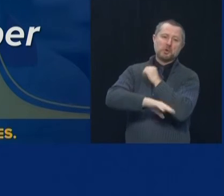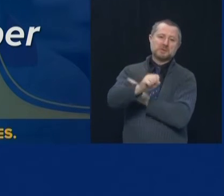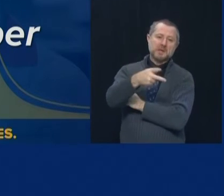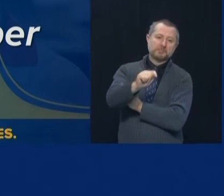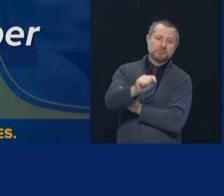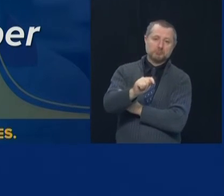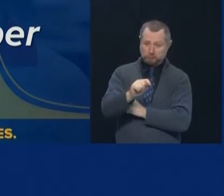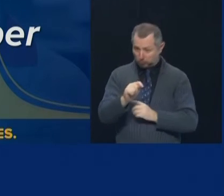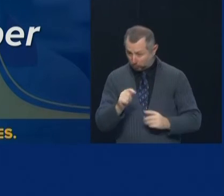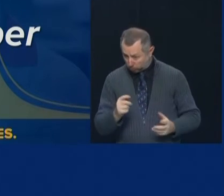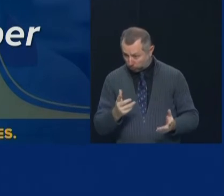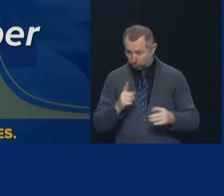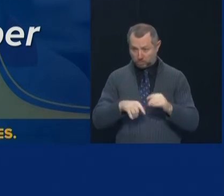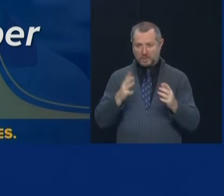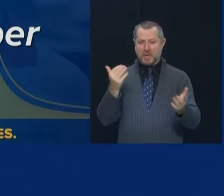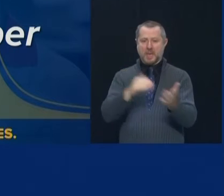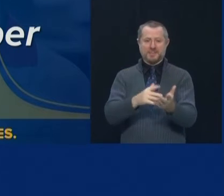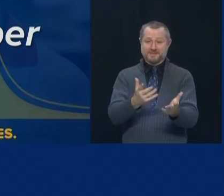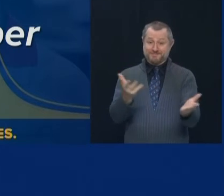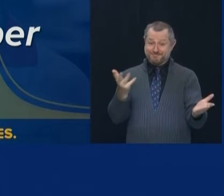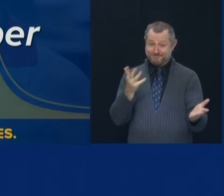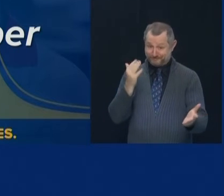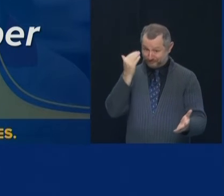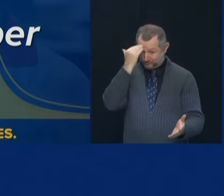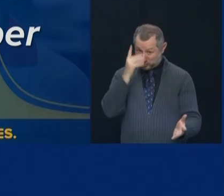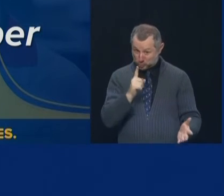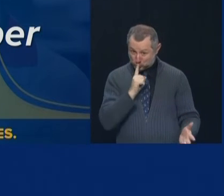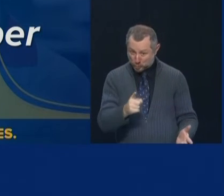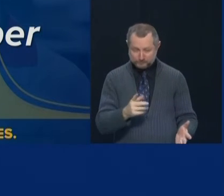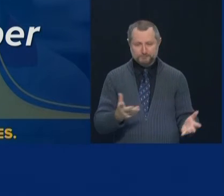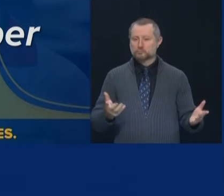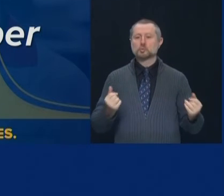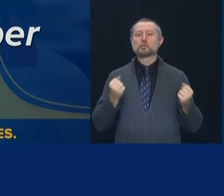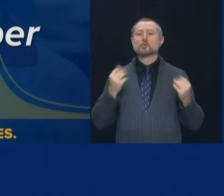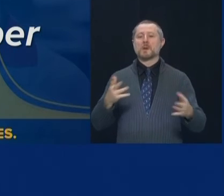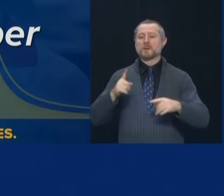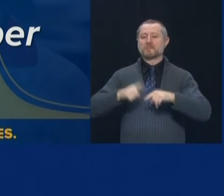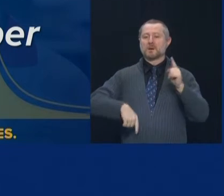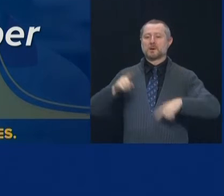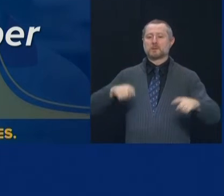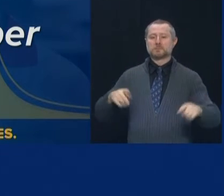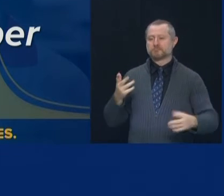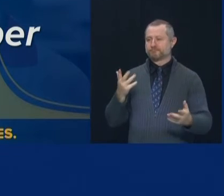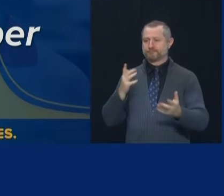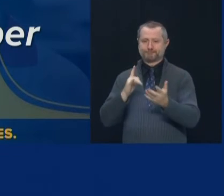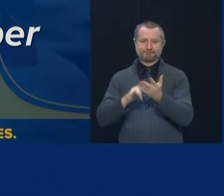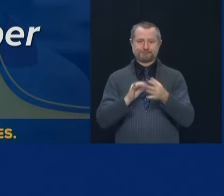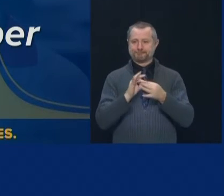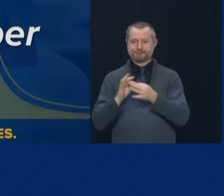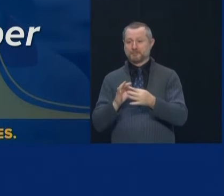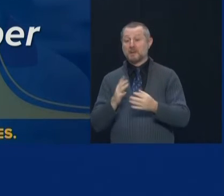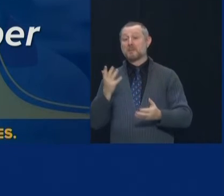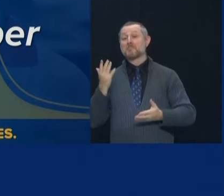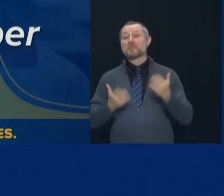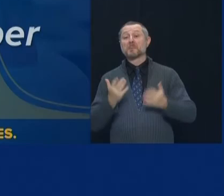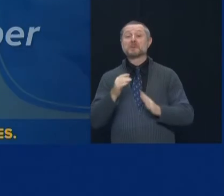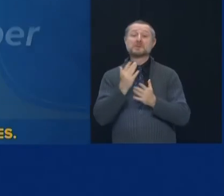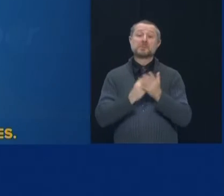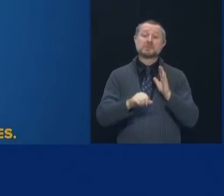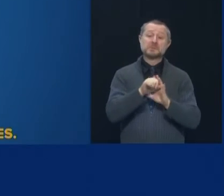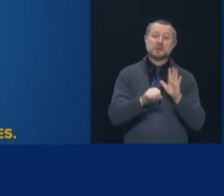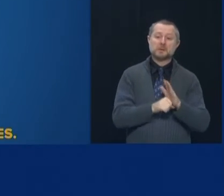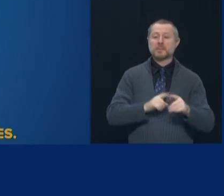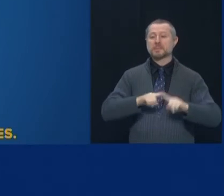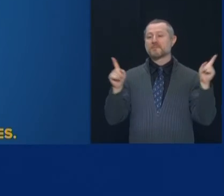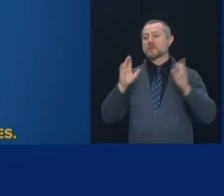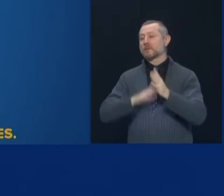Again, nobody knows because there are too many variables. It may also vary state to state, depending on how